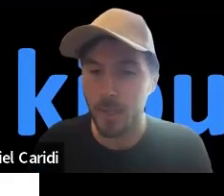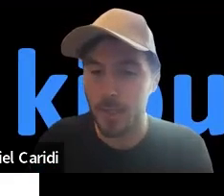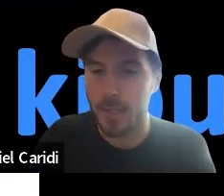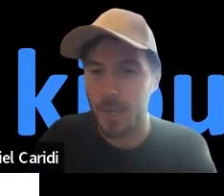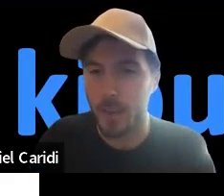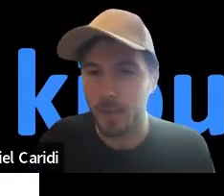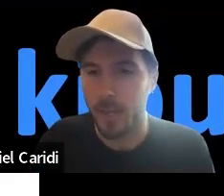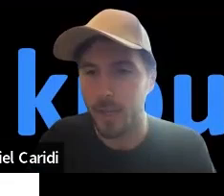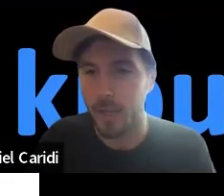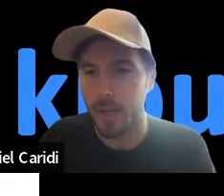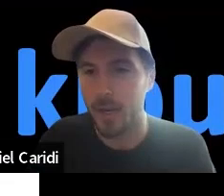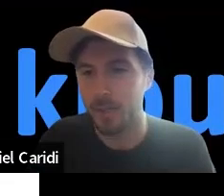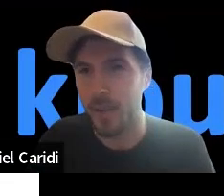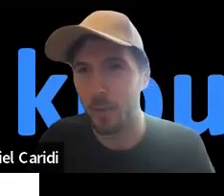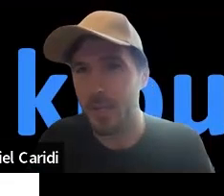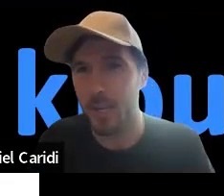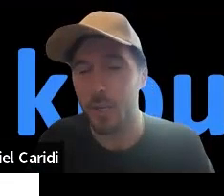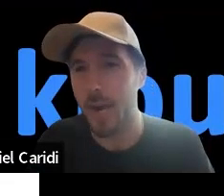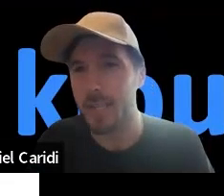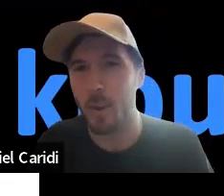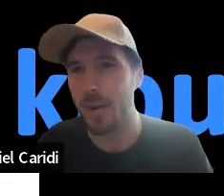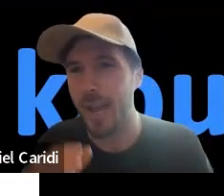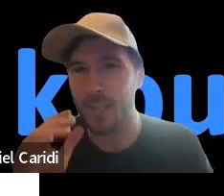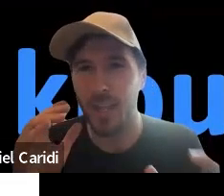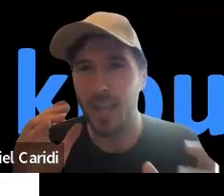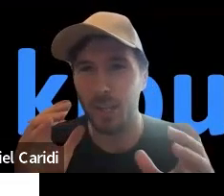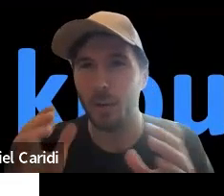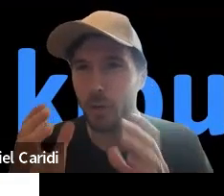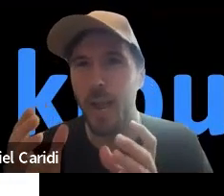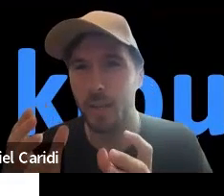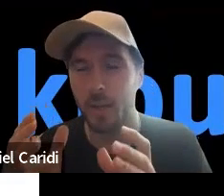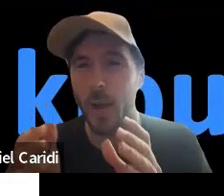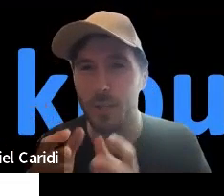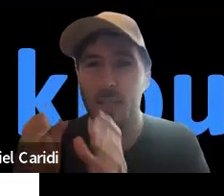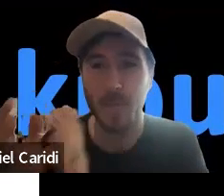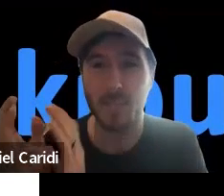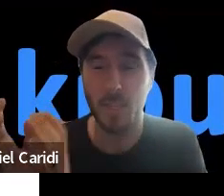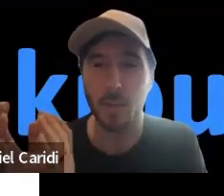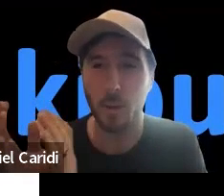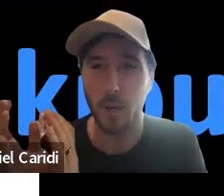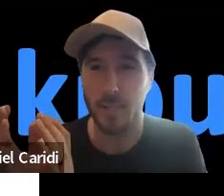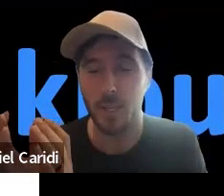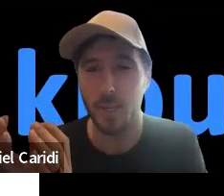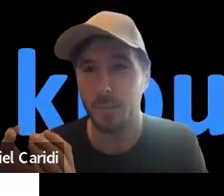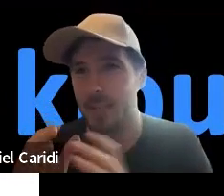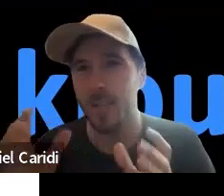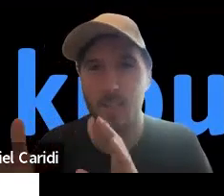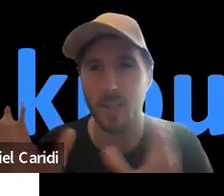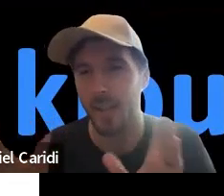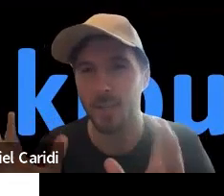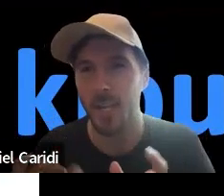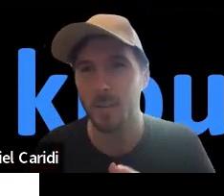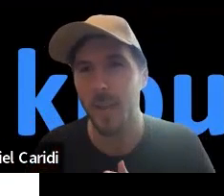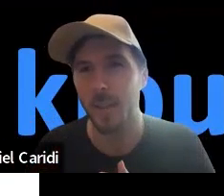And I'm actually just going to send my link in here if anyone wants like a direct demo and answer like a little more granular questions specific to your organization, because it